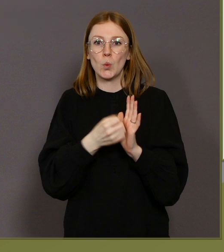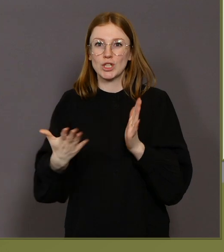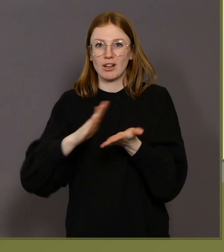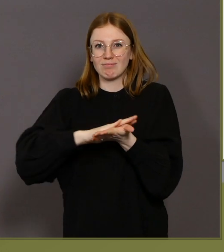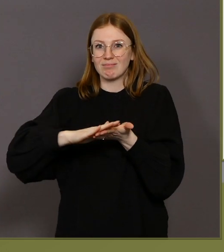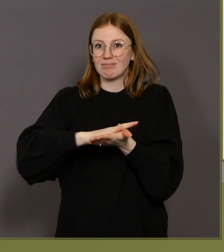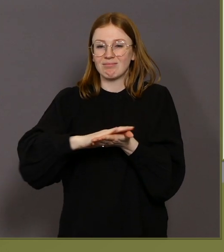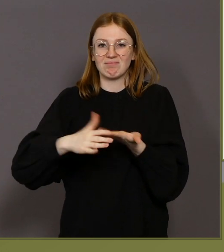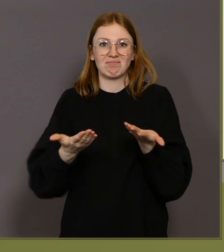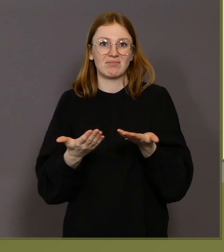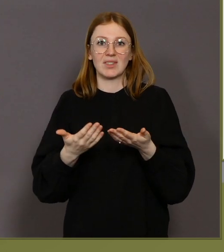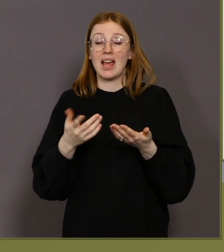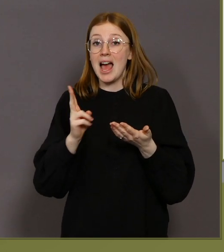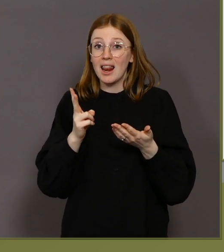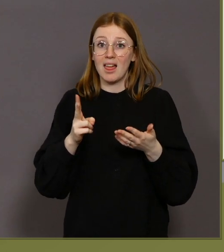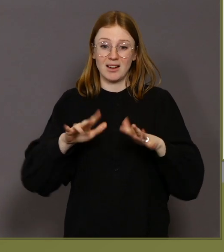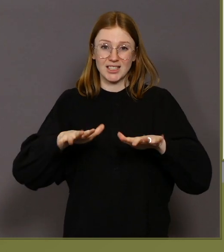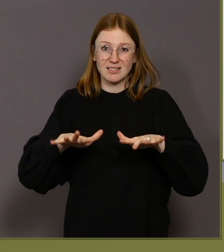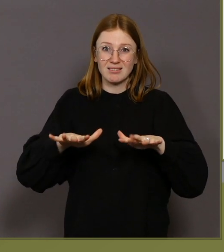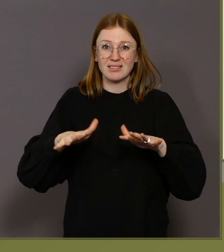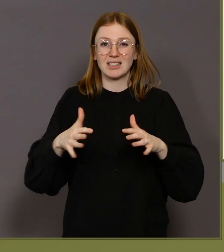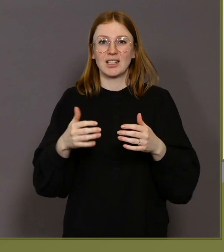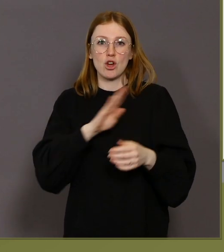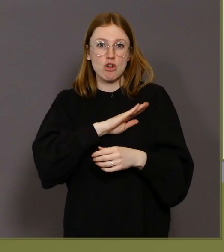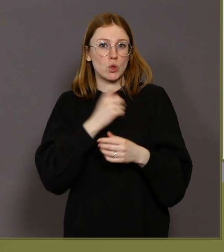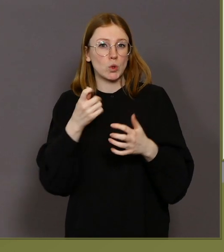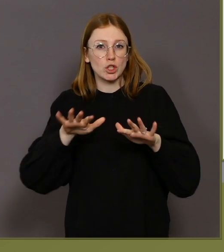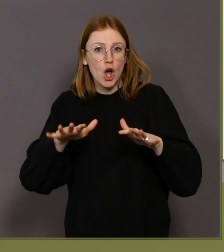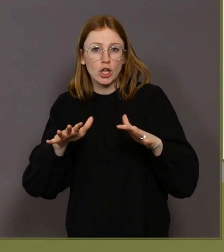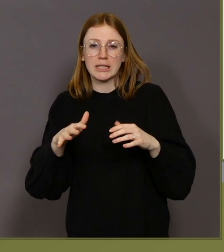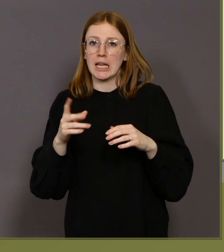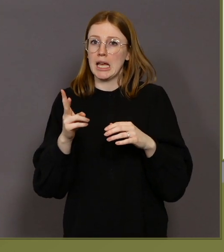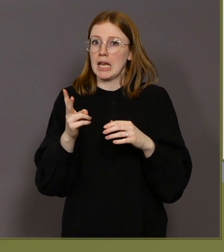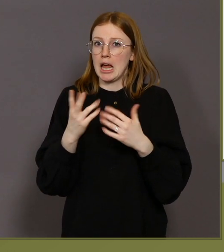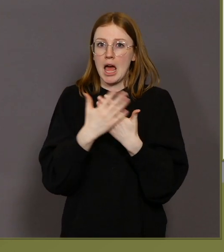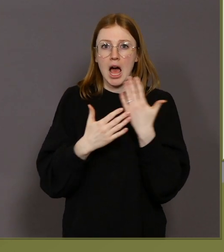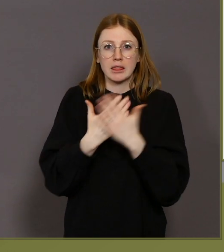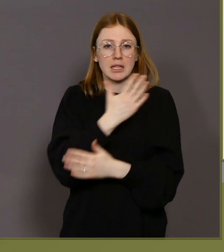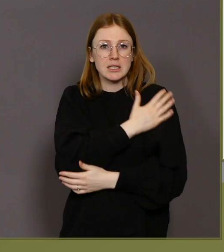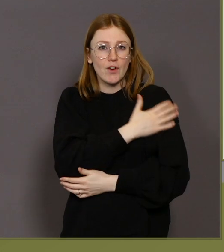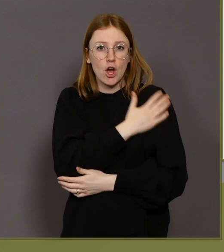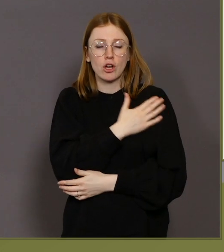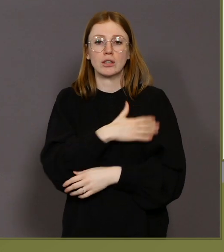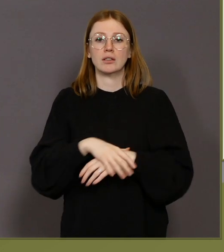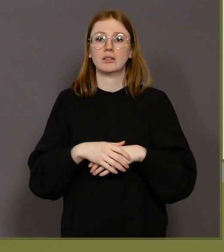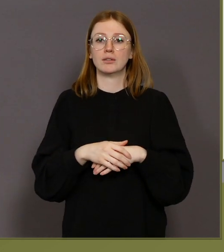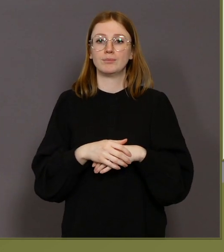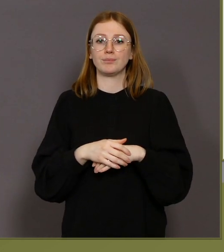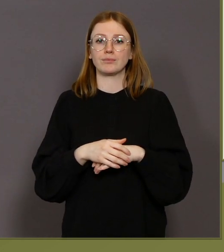fingers tremble or hands tremble or other things. So what applies